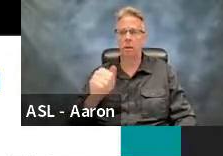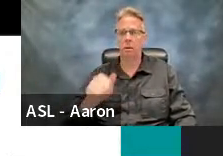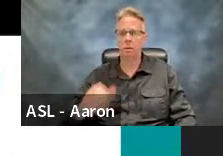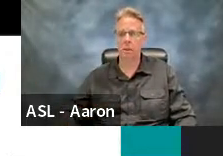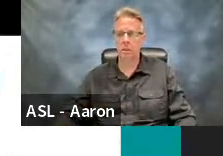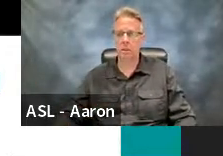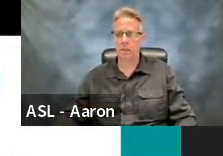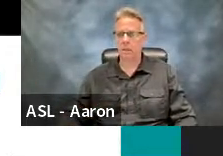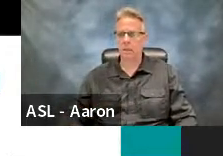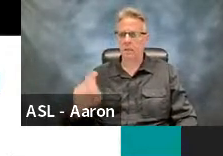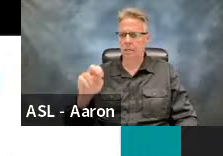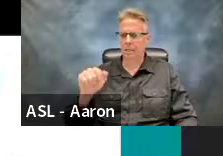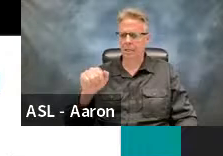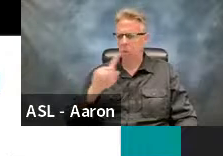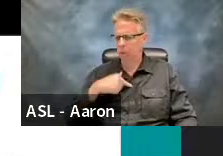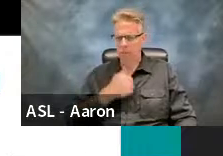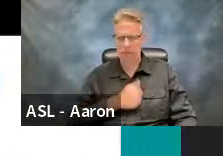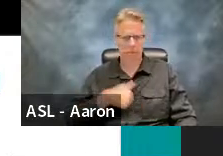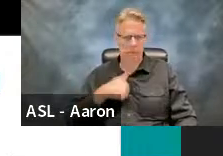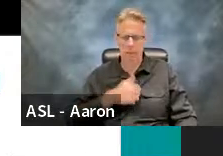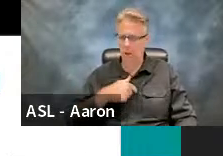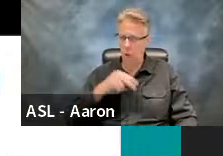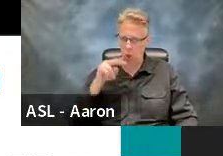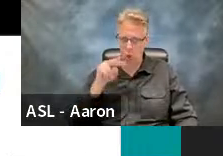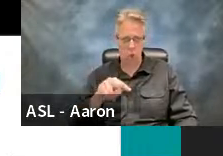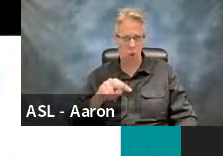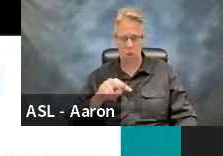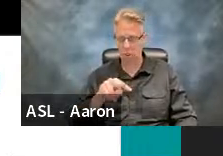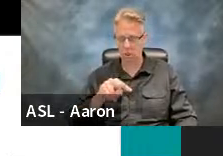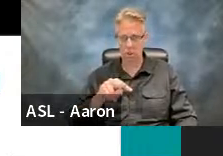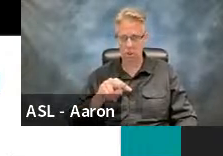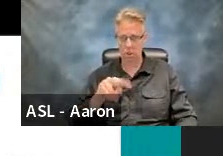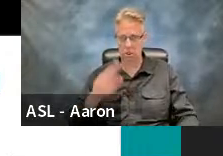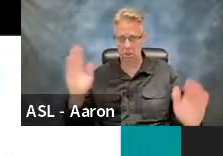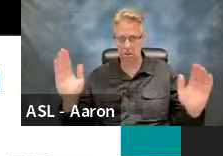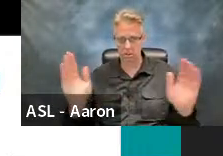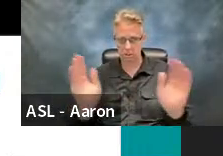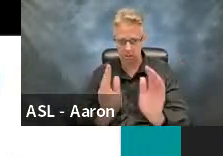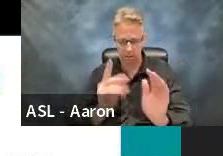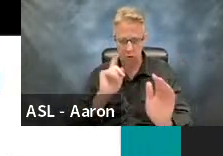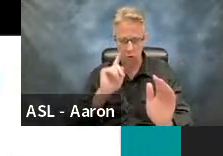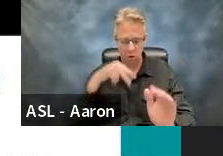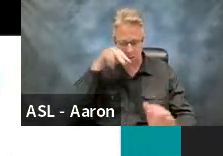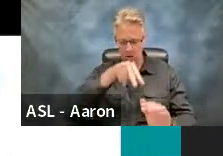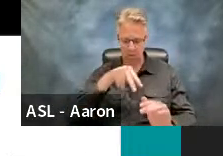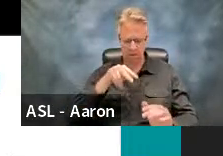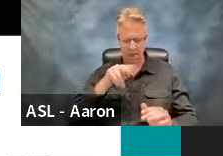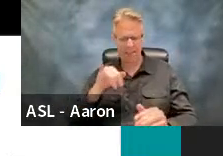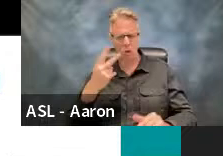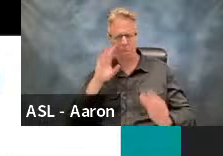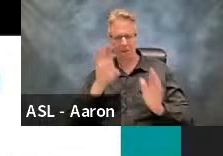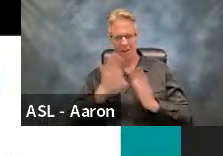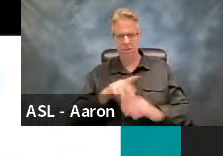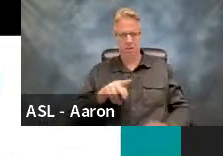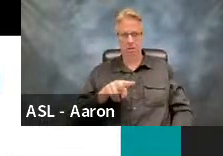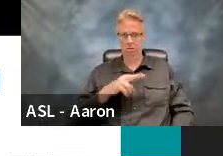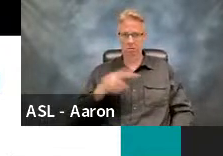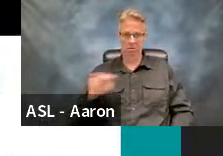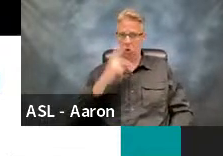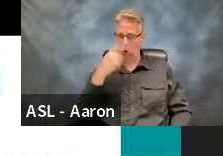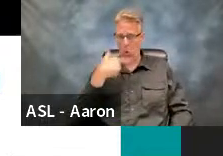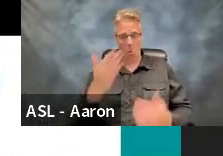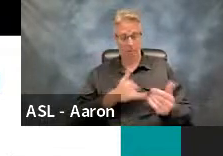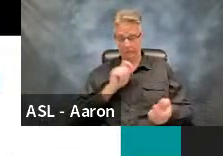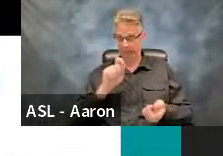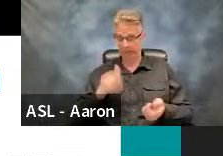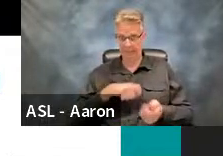I apologize. I'm looking at this on a very small Microsoft Surface, and the two images look virtually the same to me,